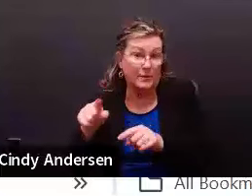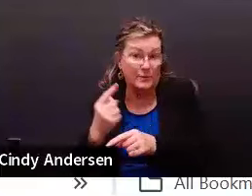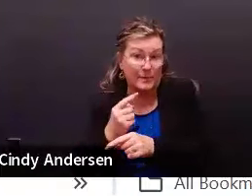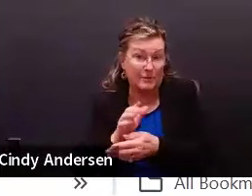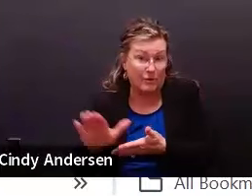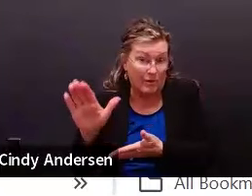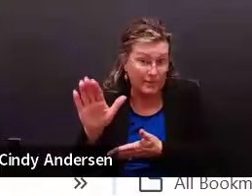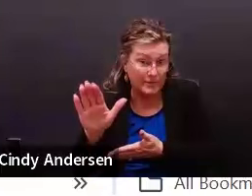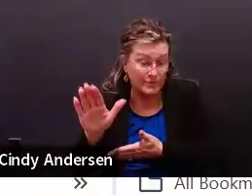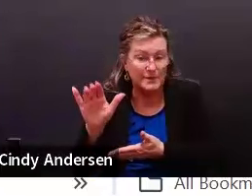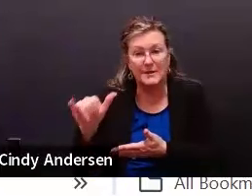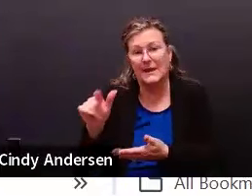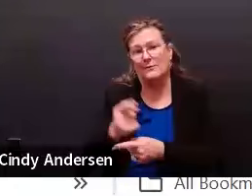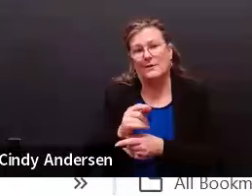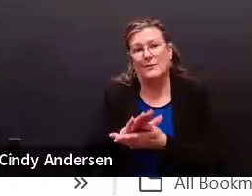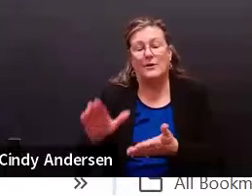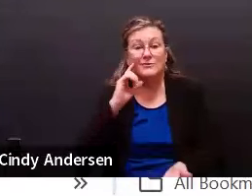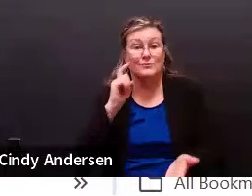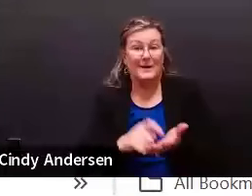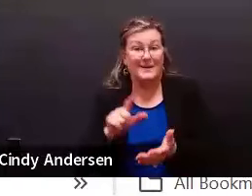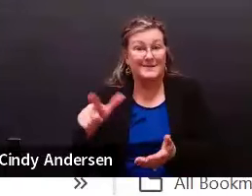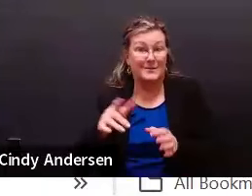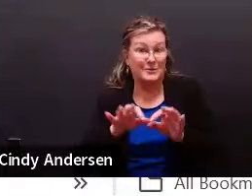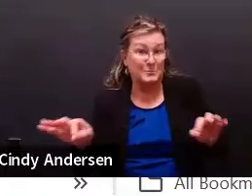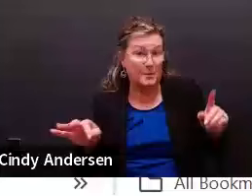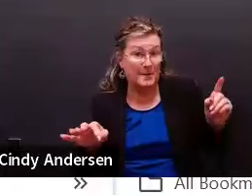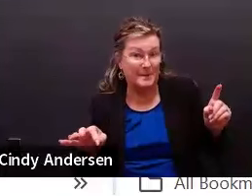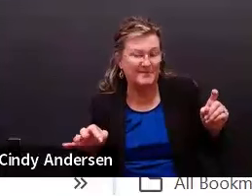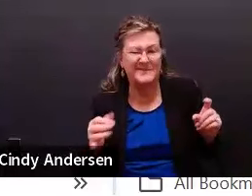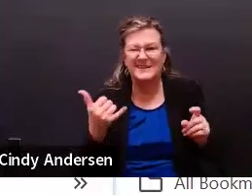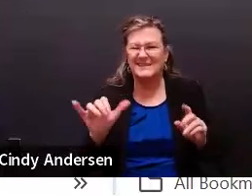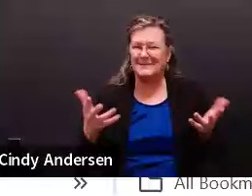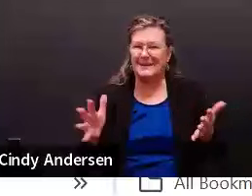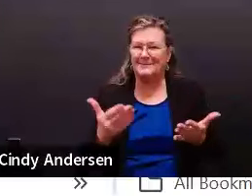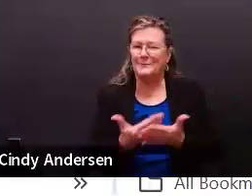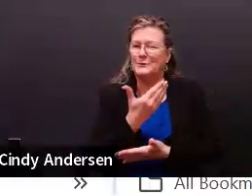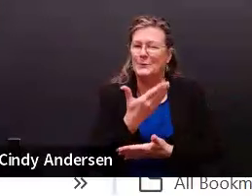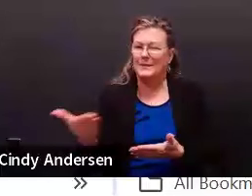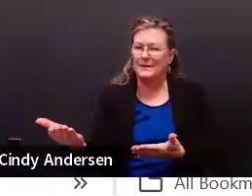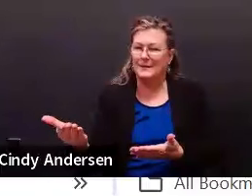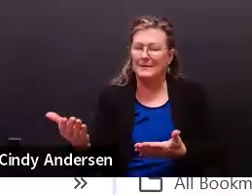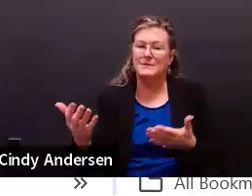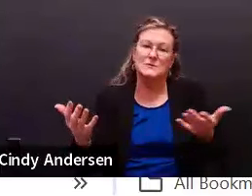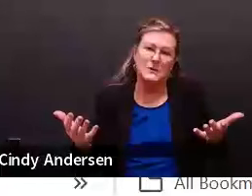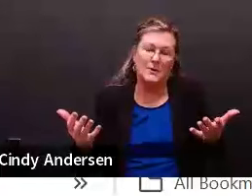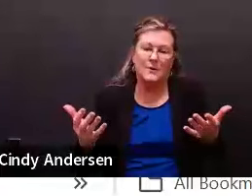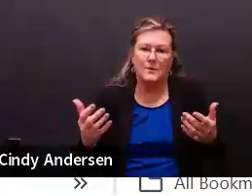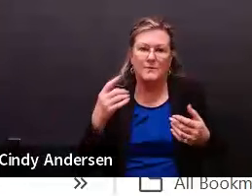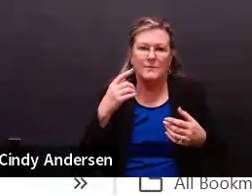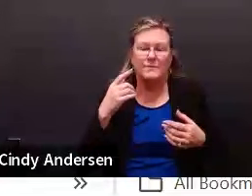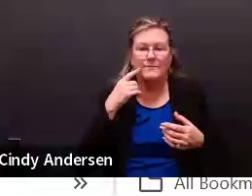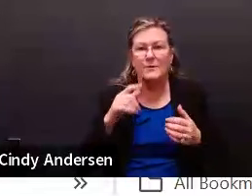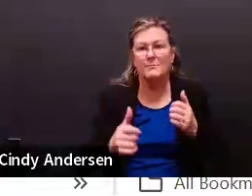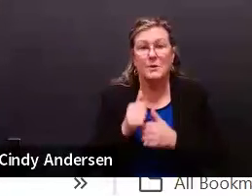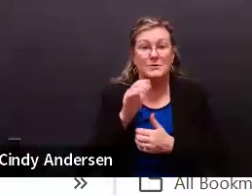Do regular colleges recognize the alternate diploma? It's still kind of new, So in terms of